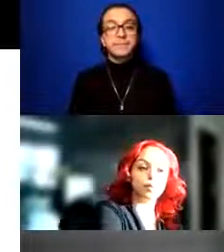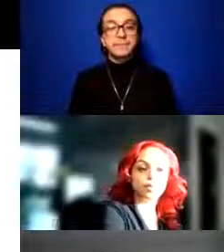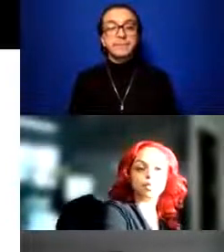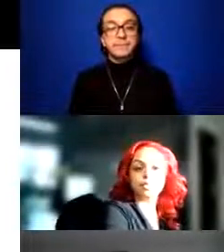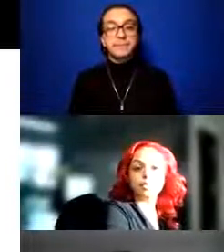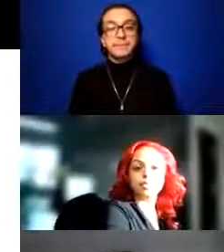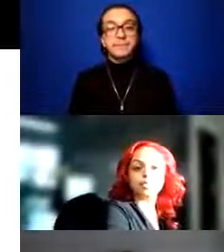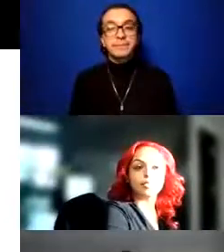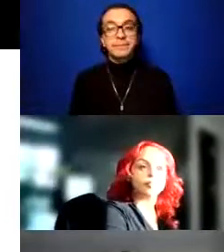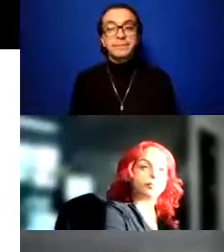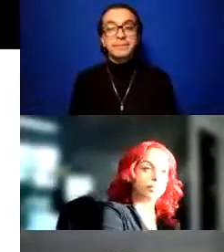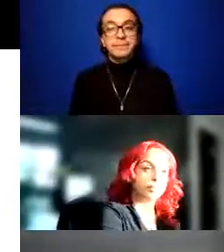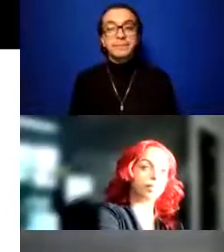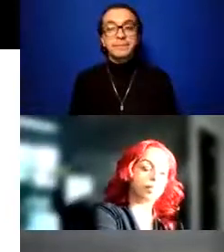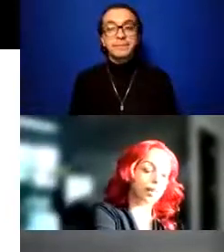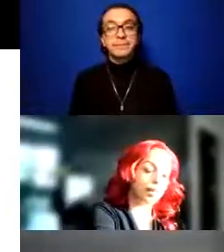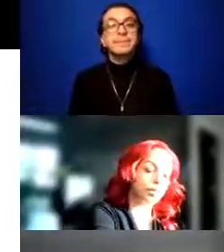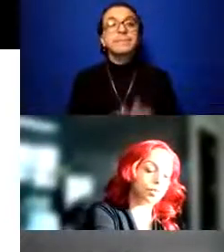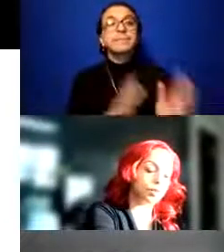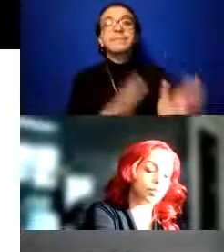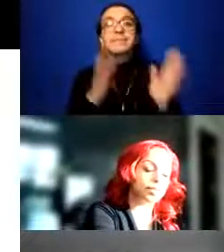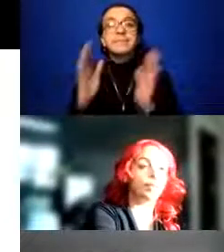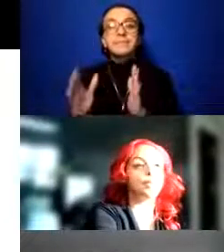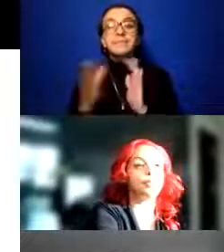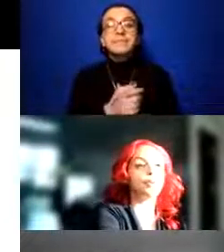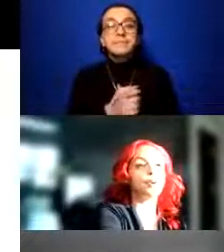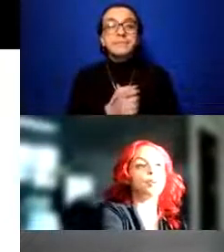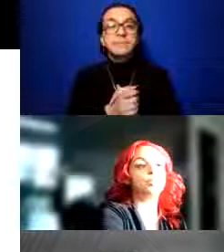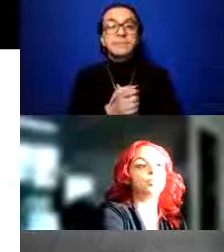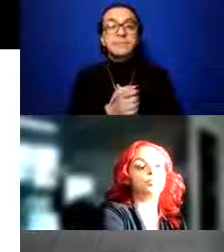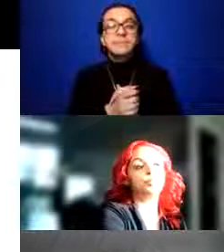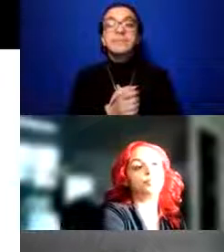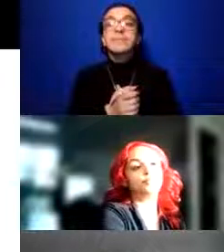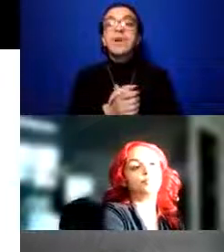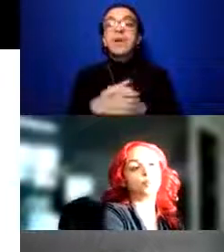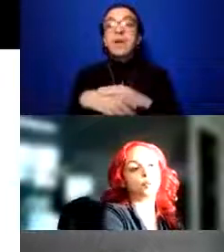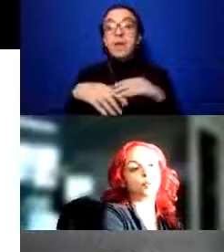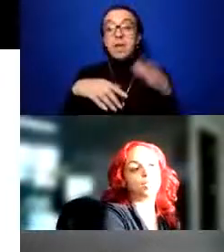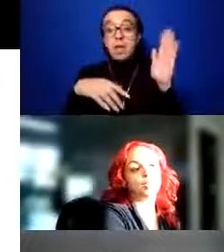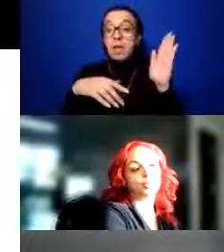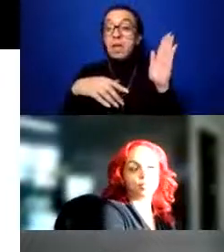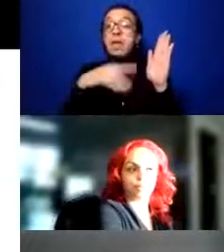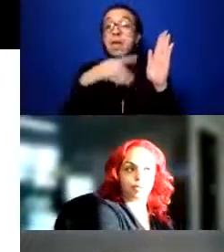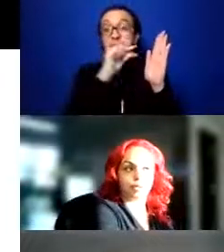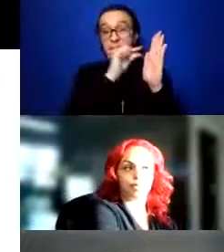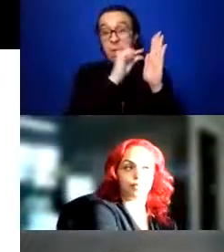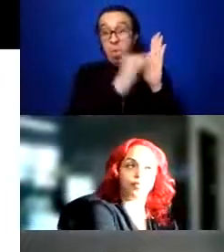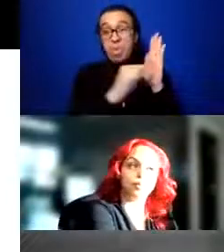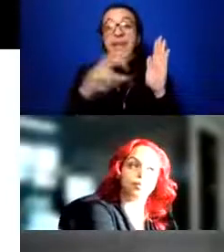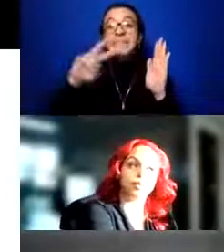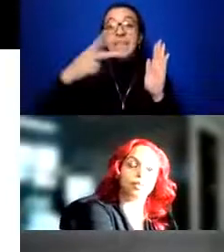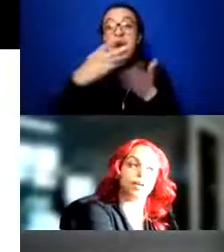We can move on to the next. So the second part to this form, I know it's